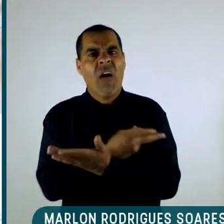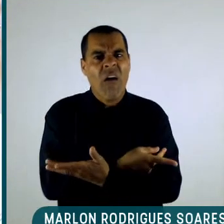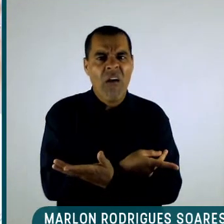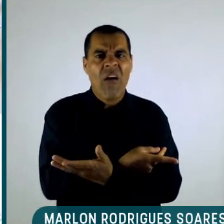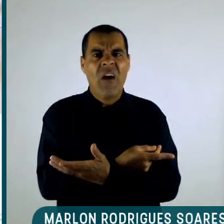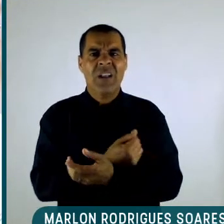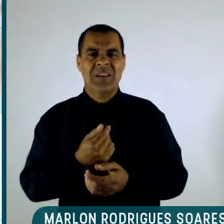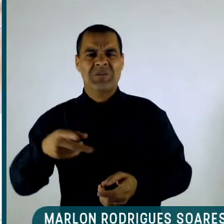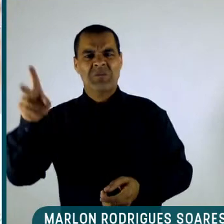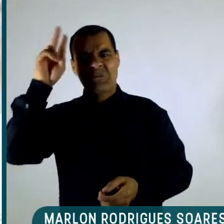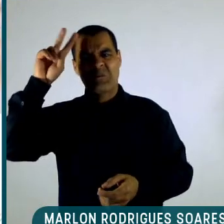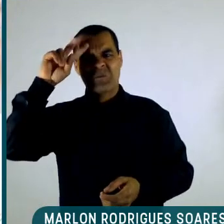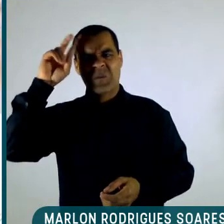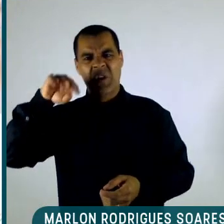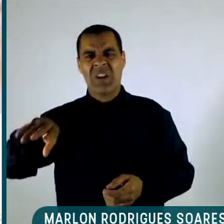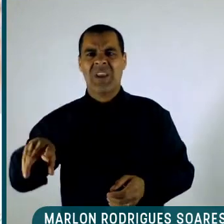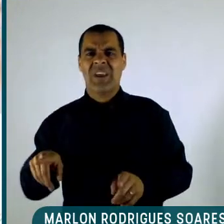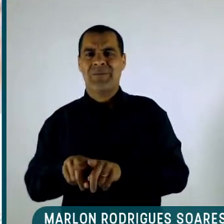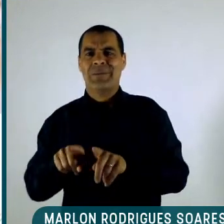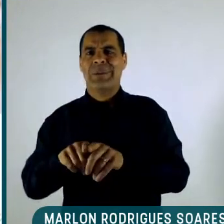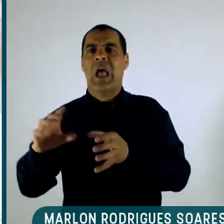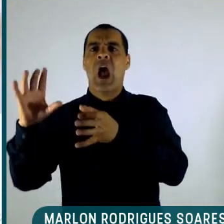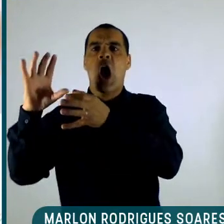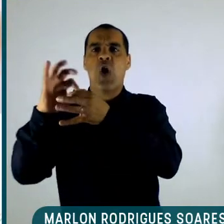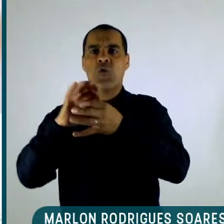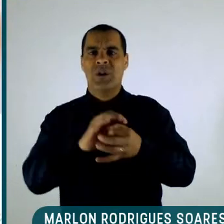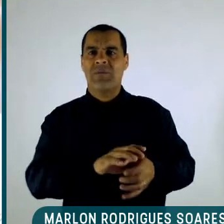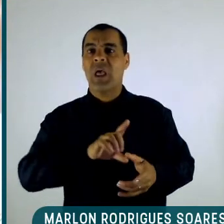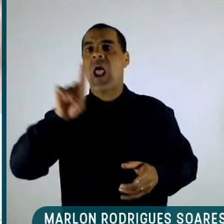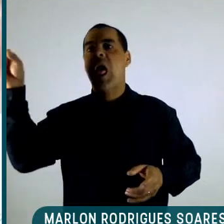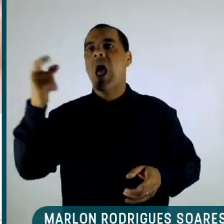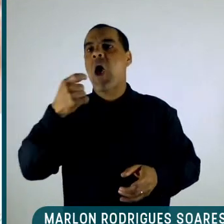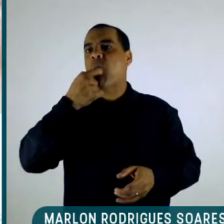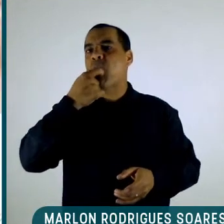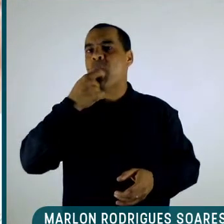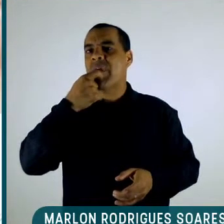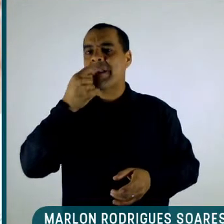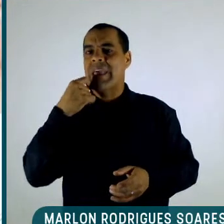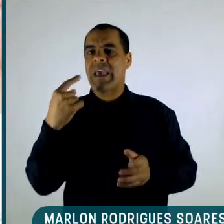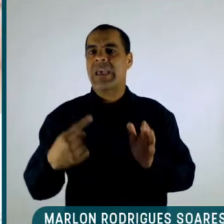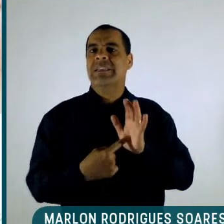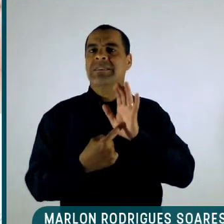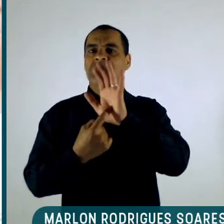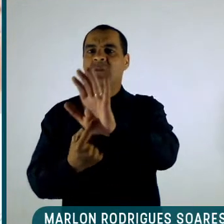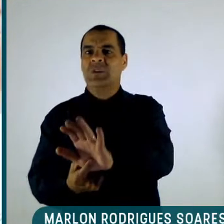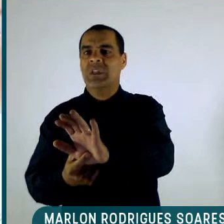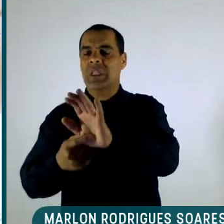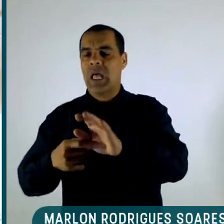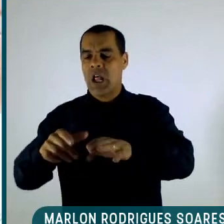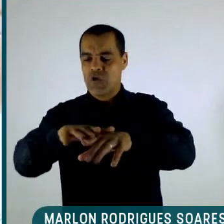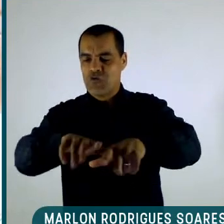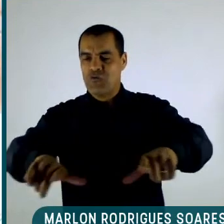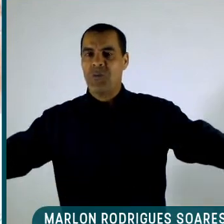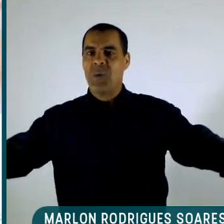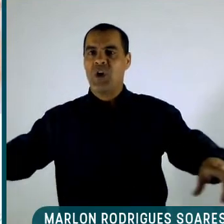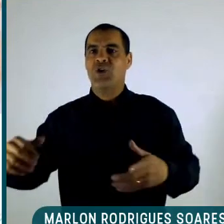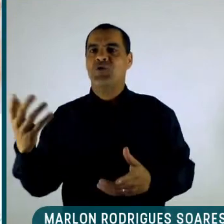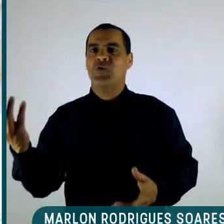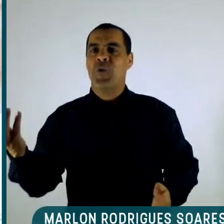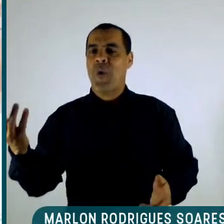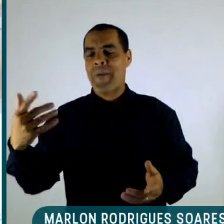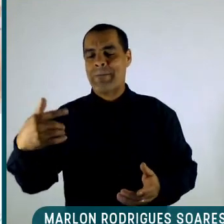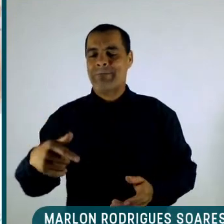So we are completely biased against the SUS. I remember of the Olympics in England, they put in the middle